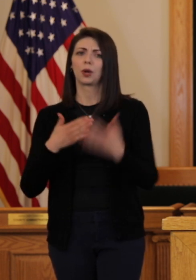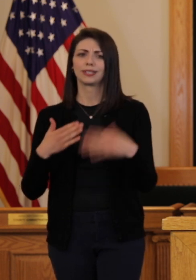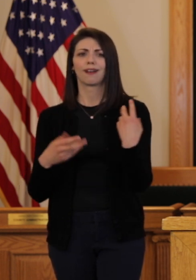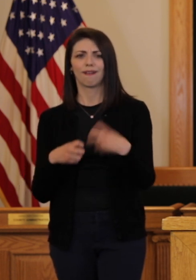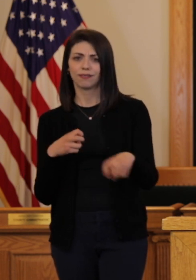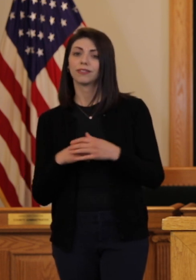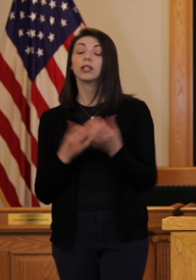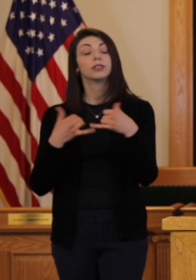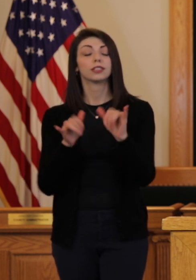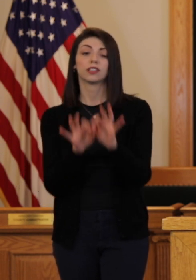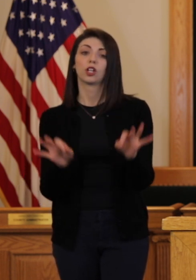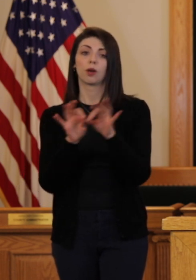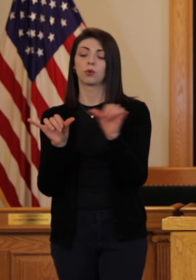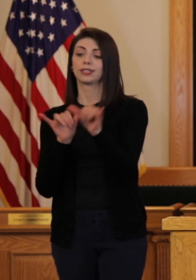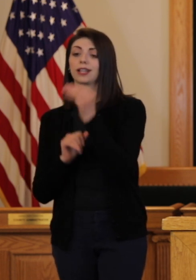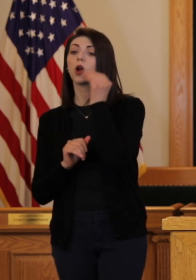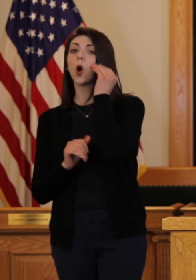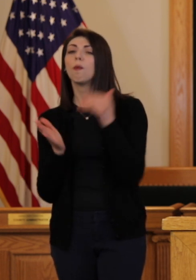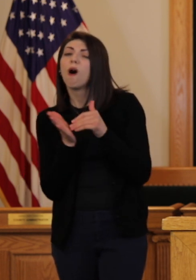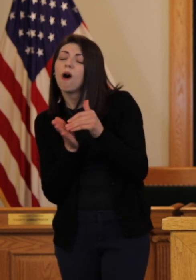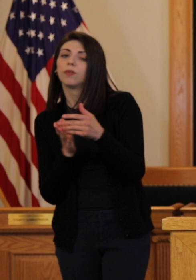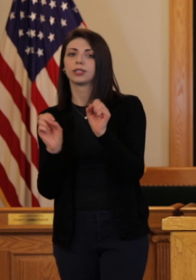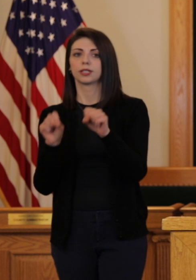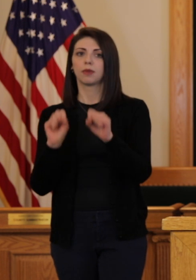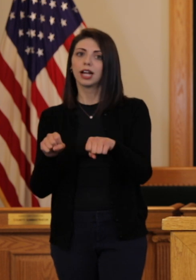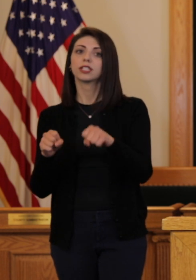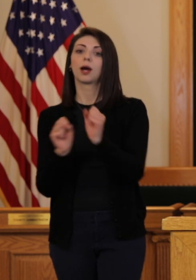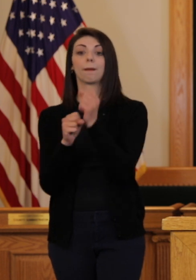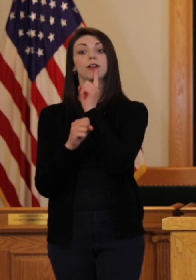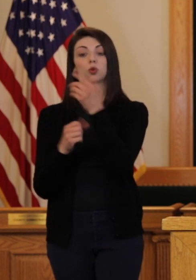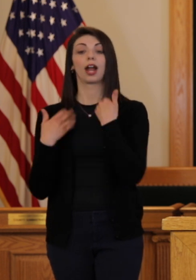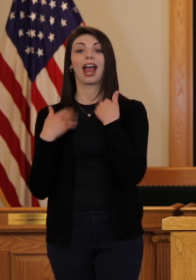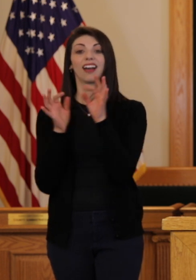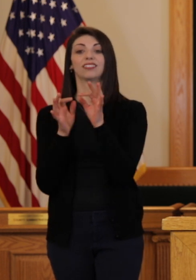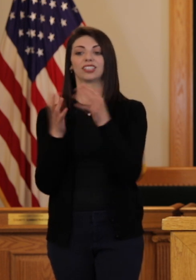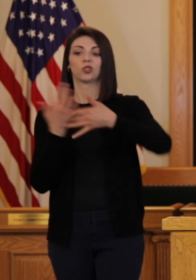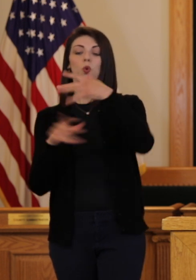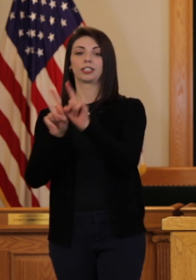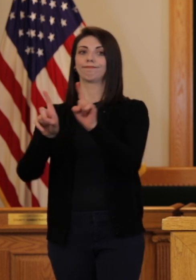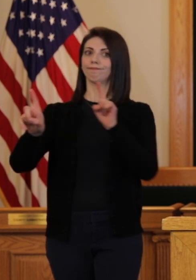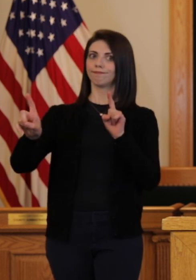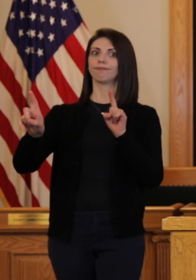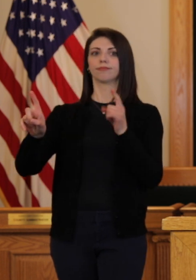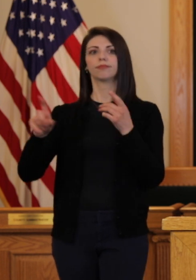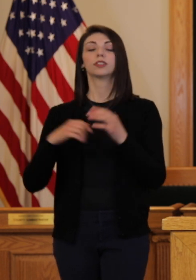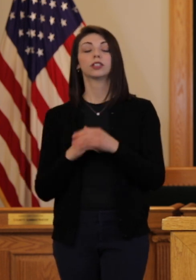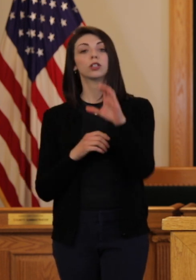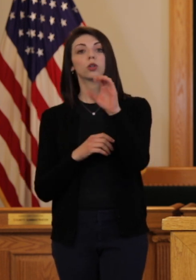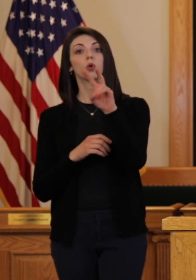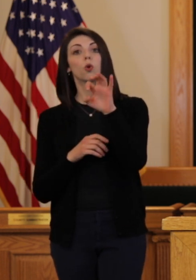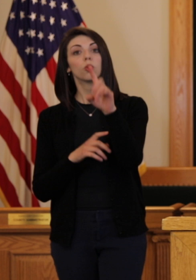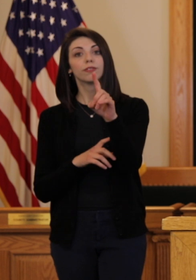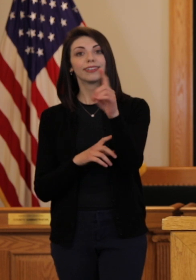stay home as much as possible, practice social distancing when we are running essential errands. COVID-19 is real.